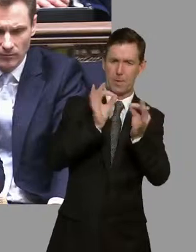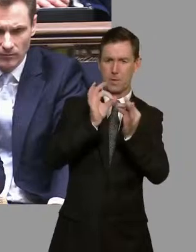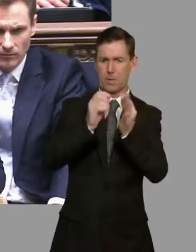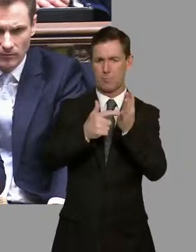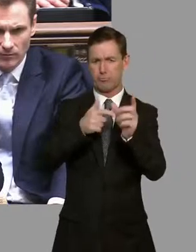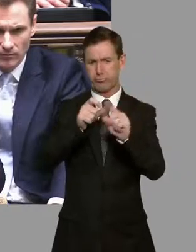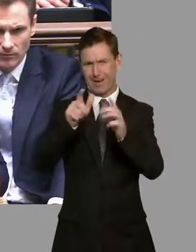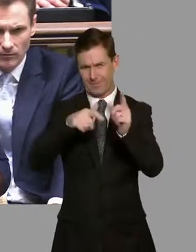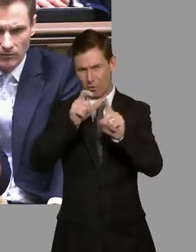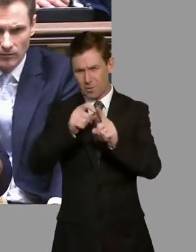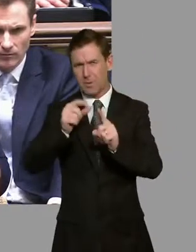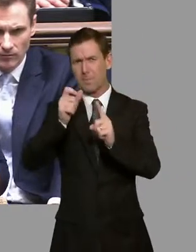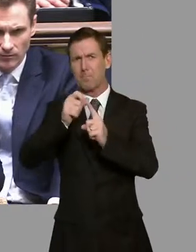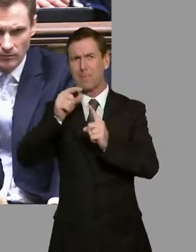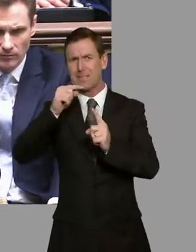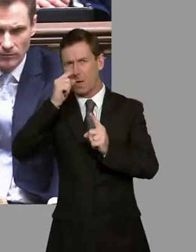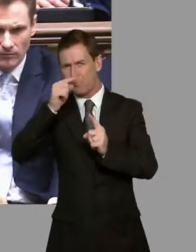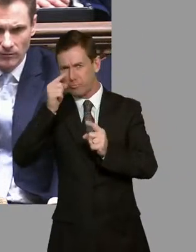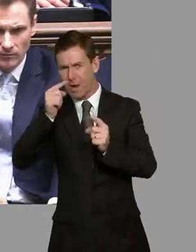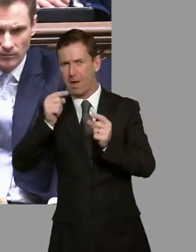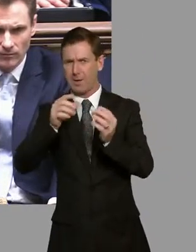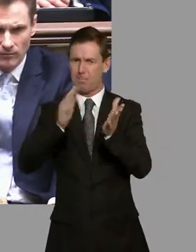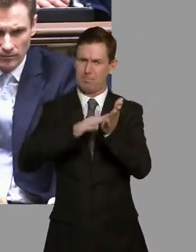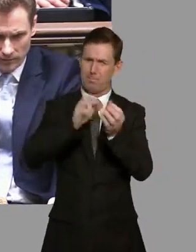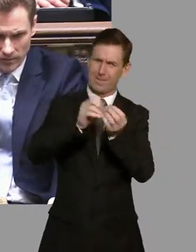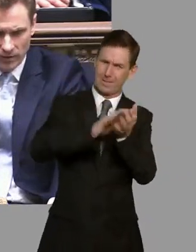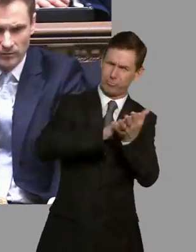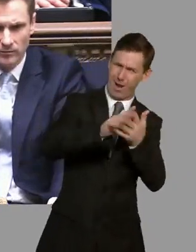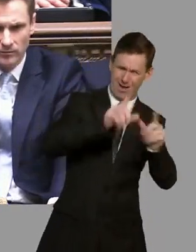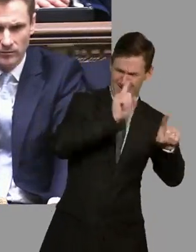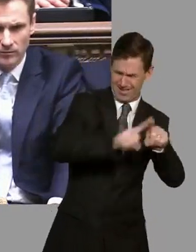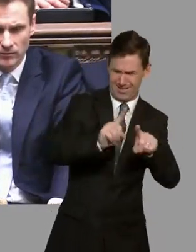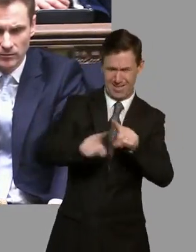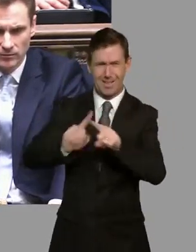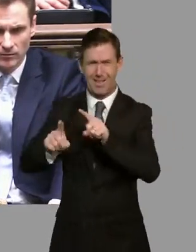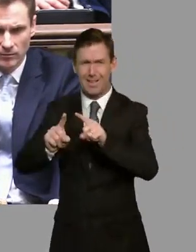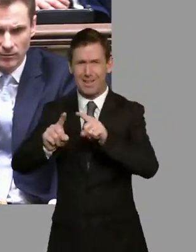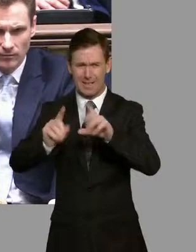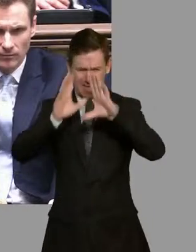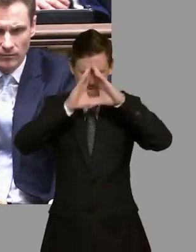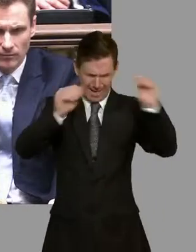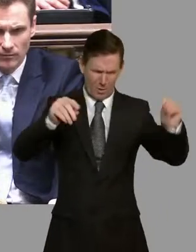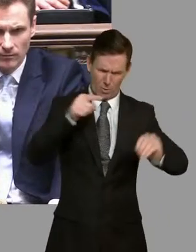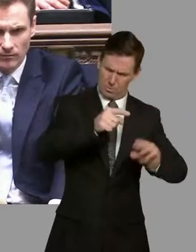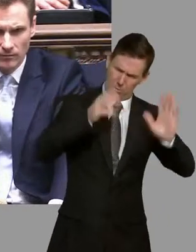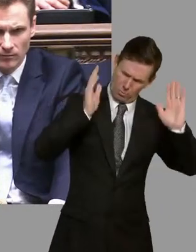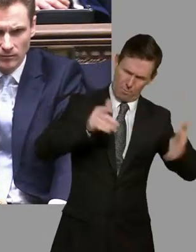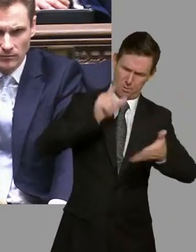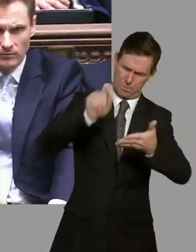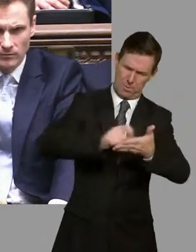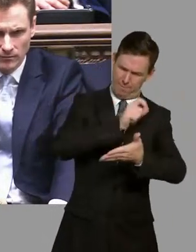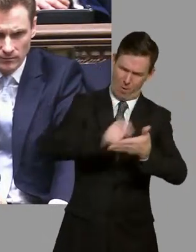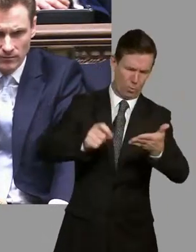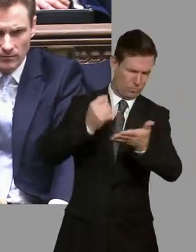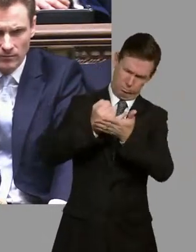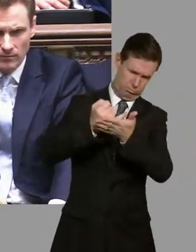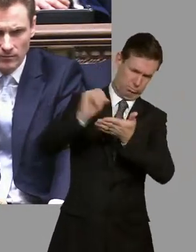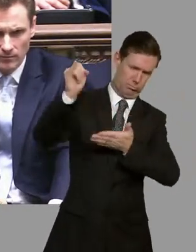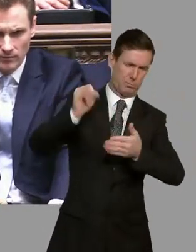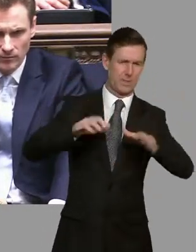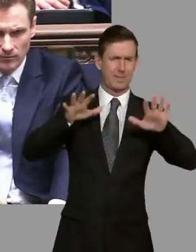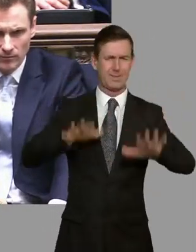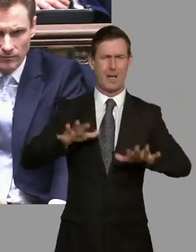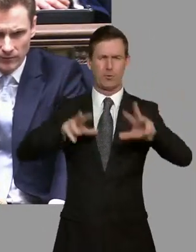to tell all of these people to vote against a national inquiry into the gangs which have systematically gang-raped children in